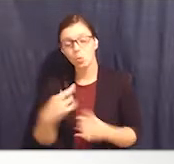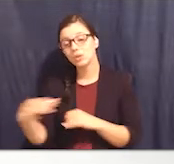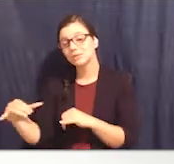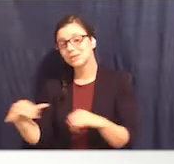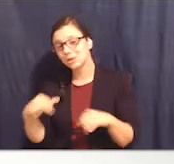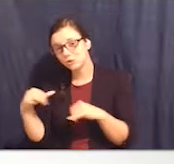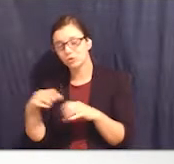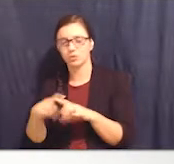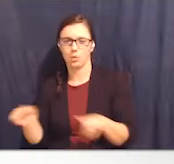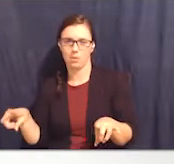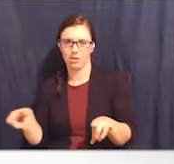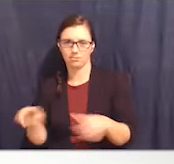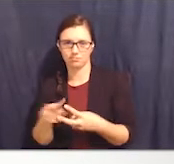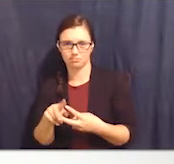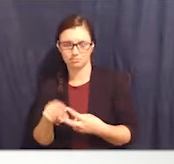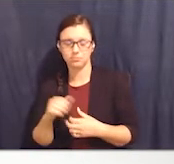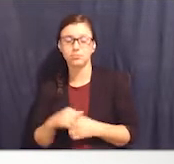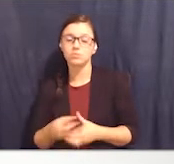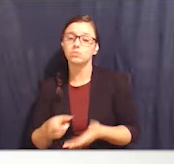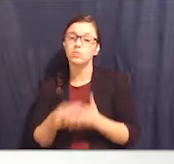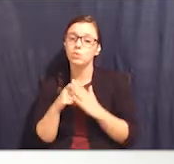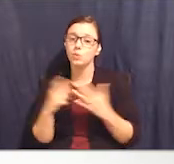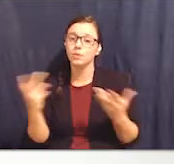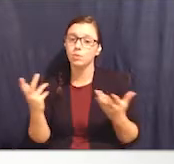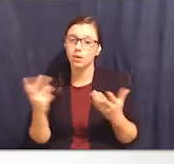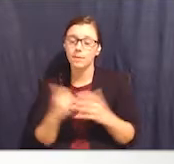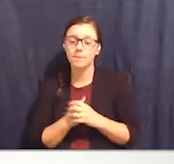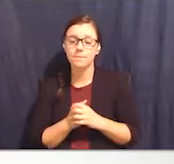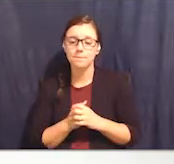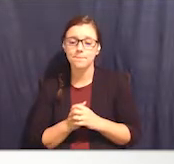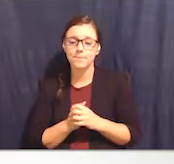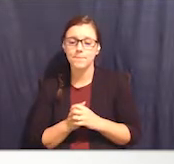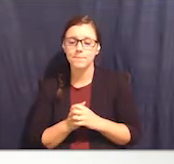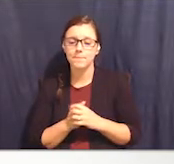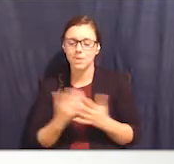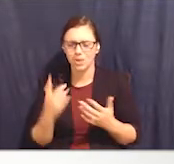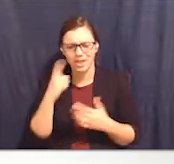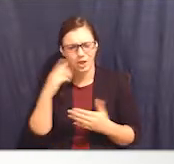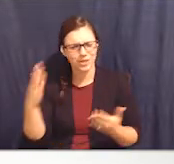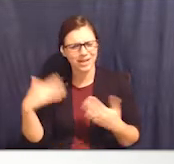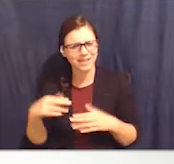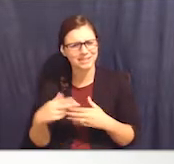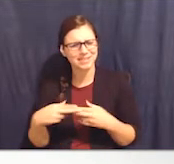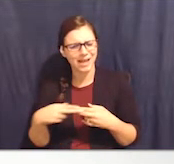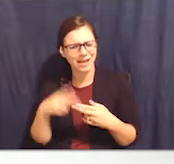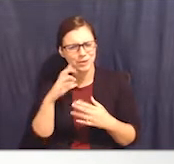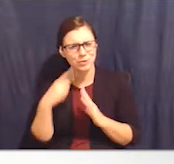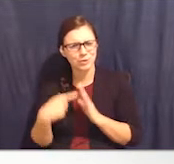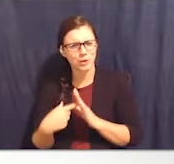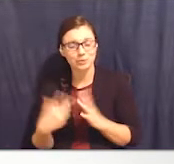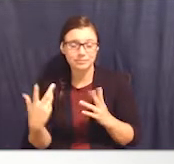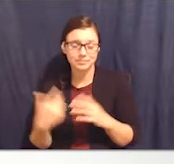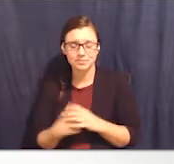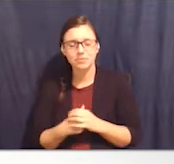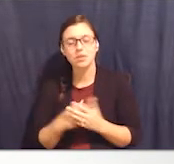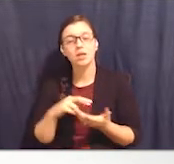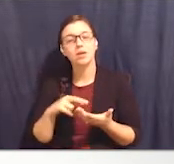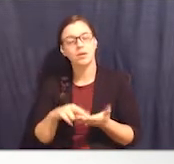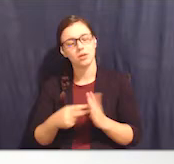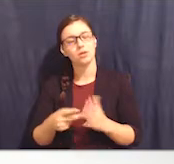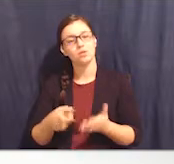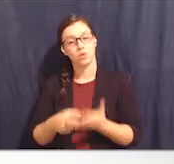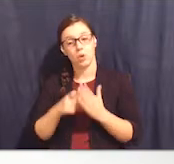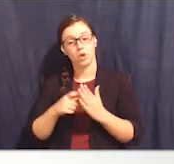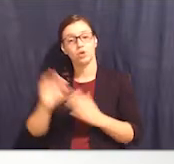a goal, and although that goal may not be a degree, it has to be